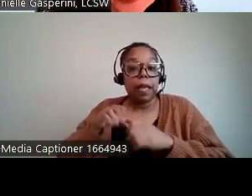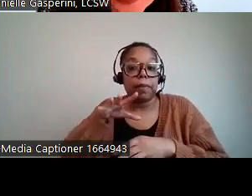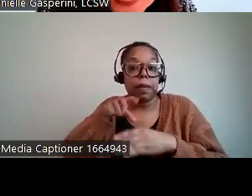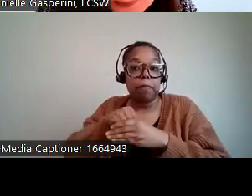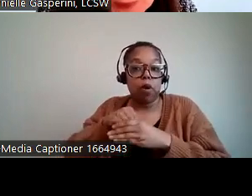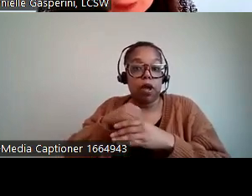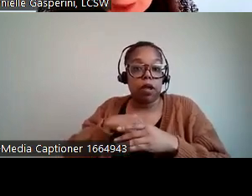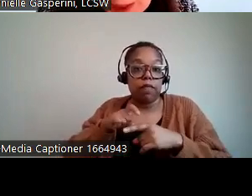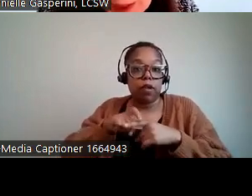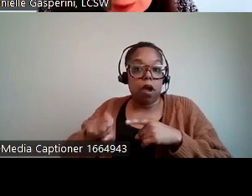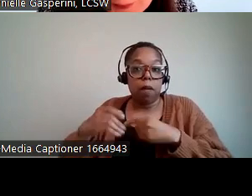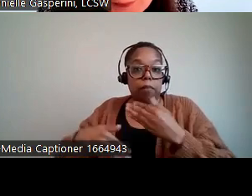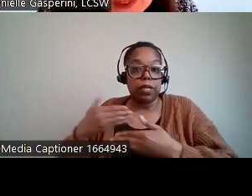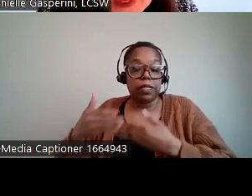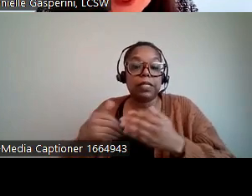process.